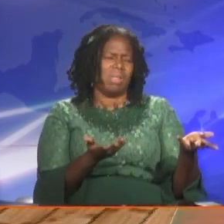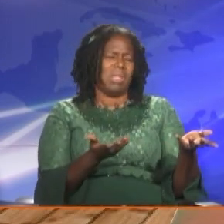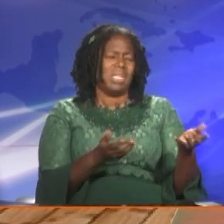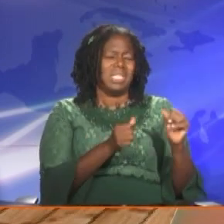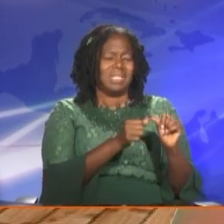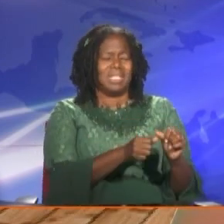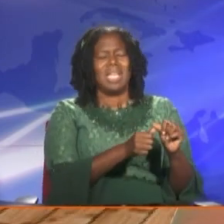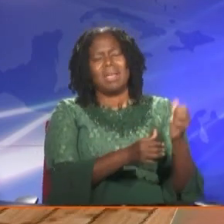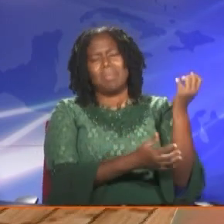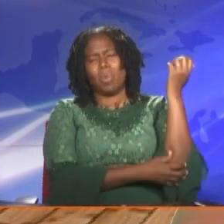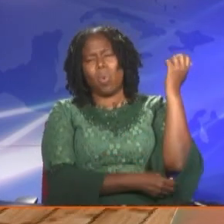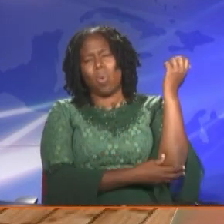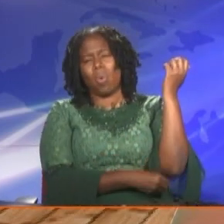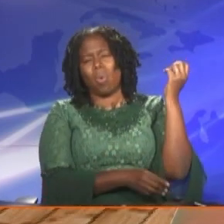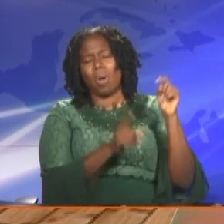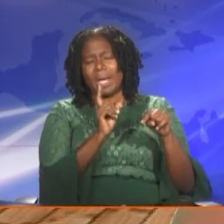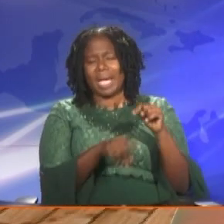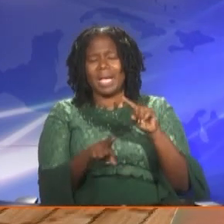on